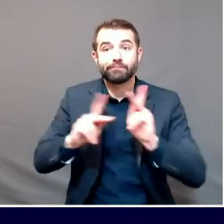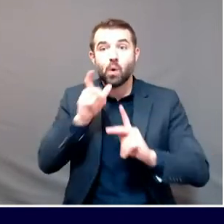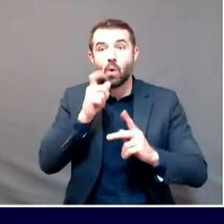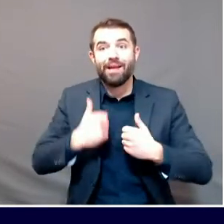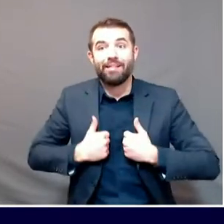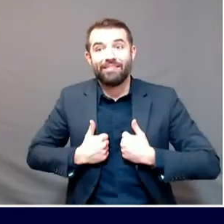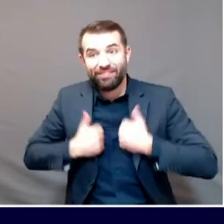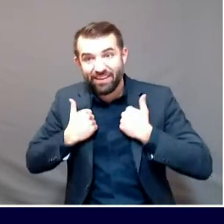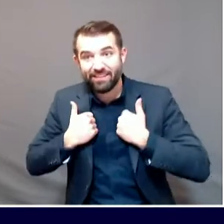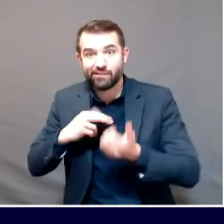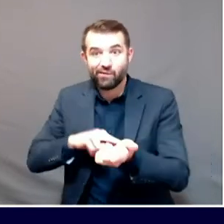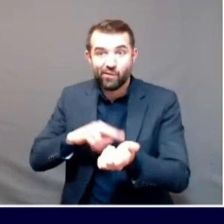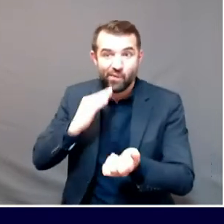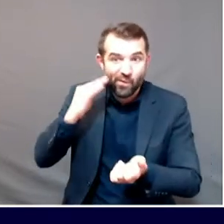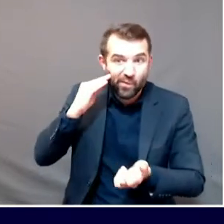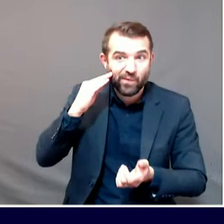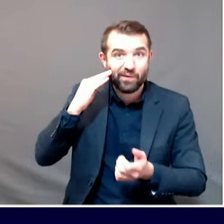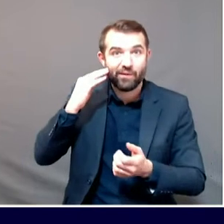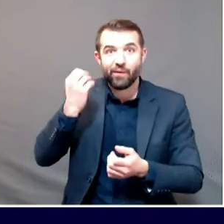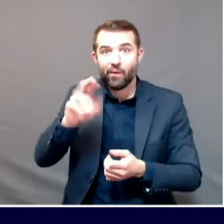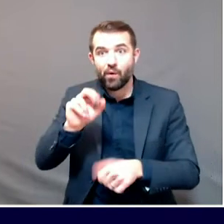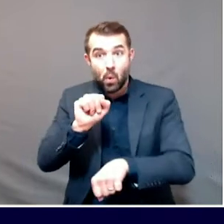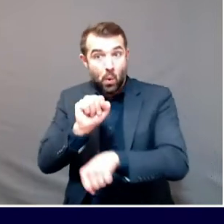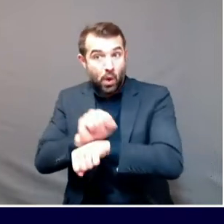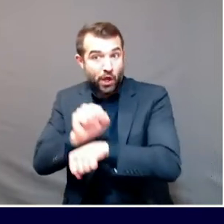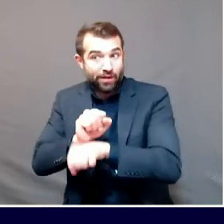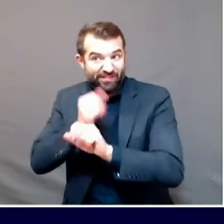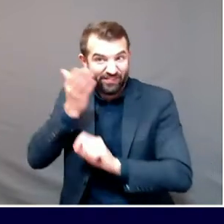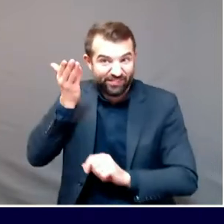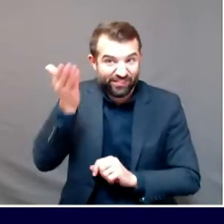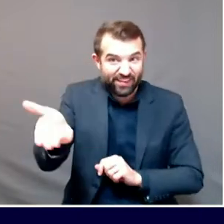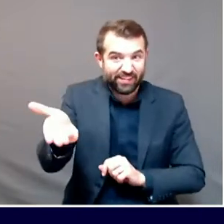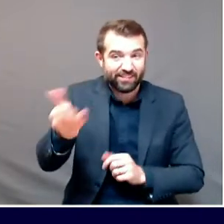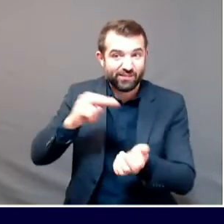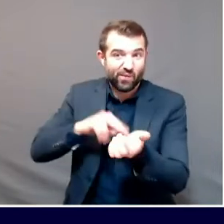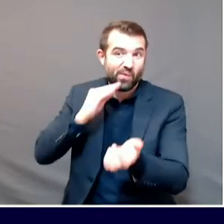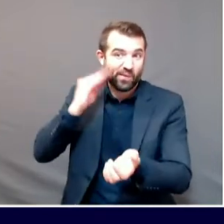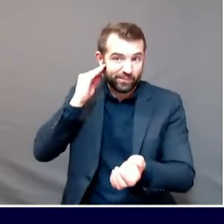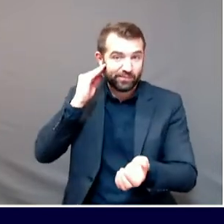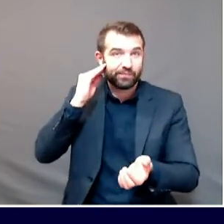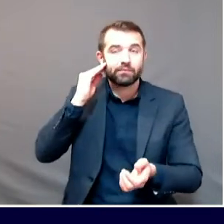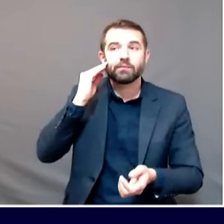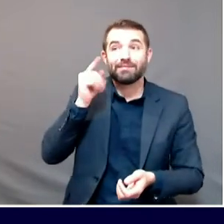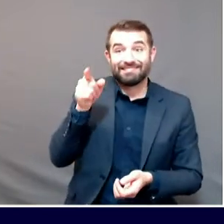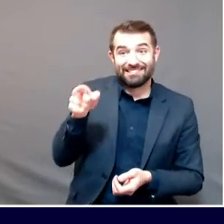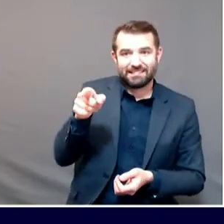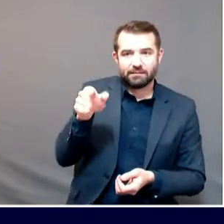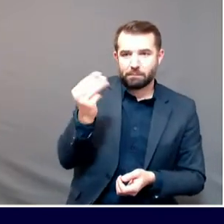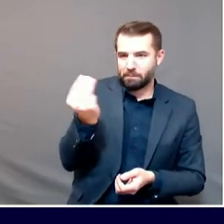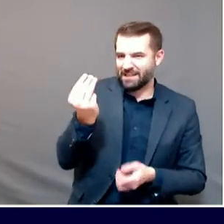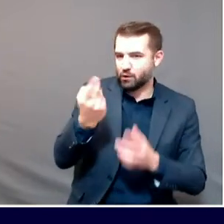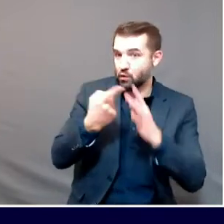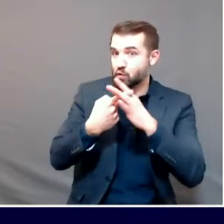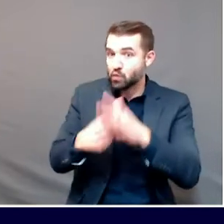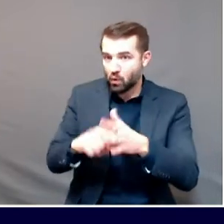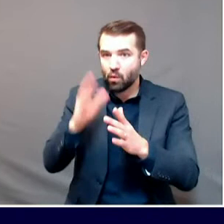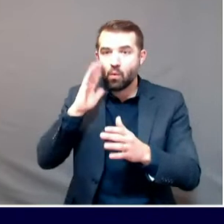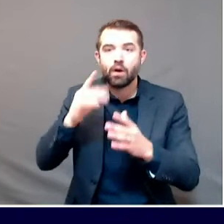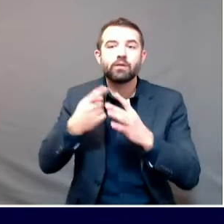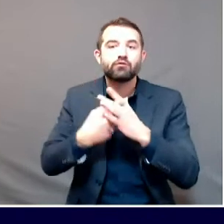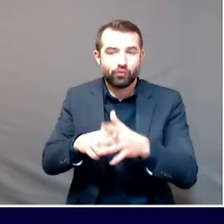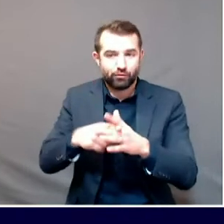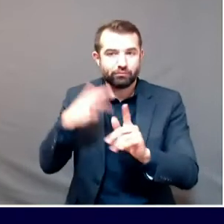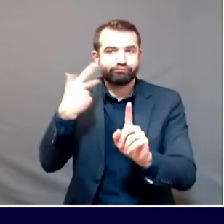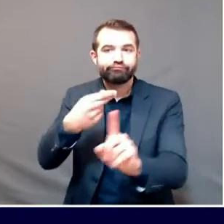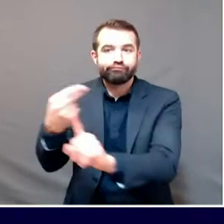work in them, starting this Monday, a program that is being orchestrated in conjunction with the US CDC,